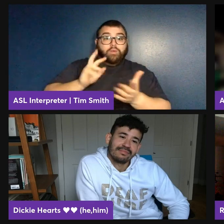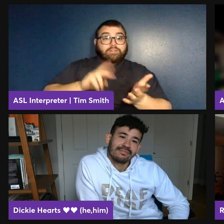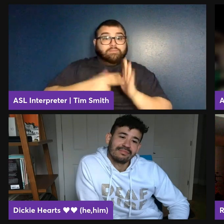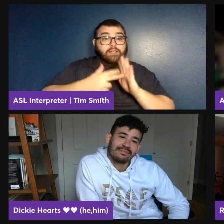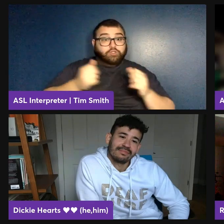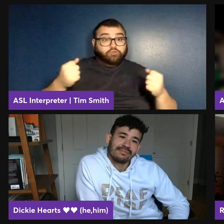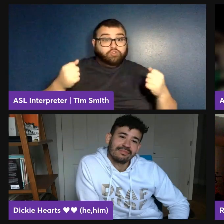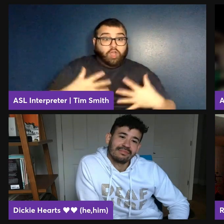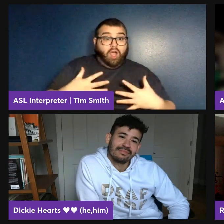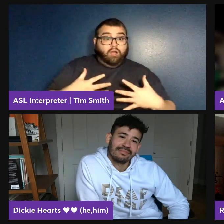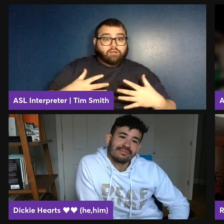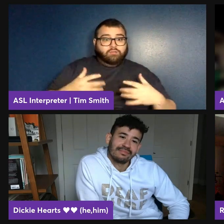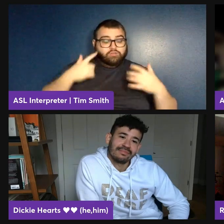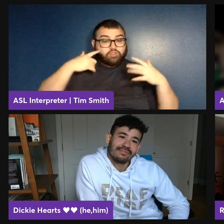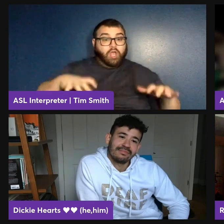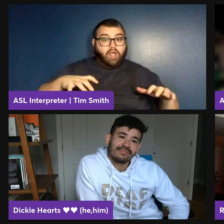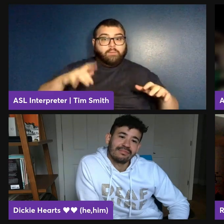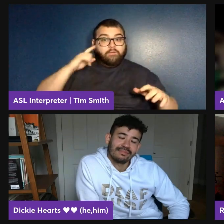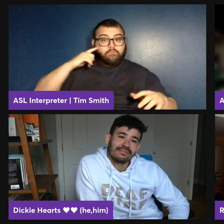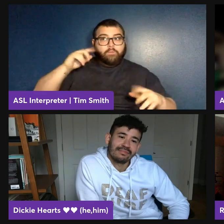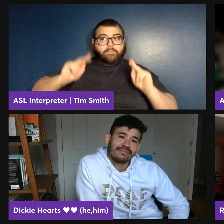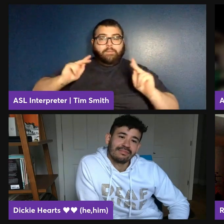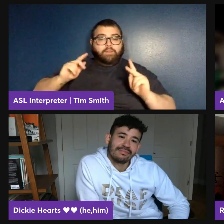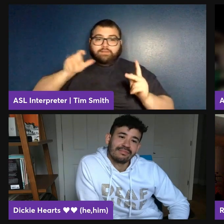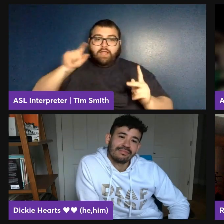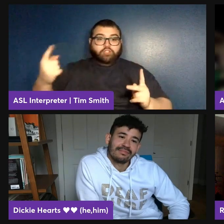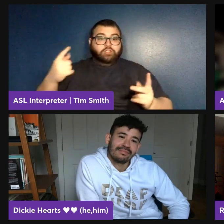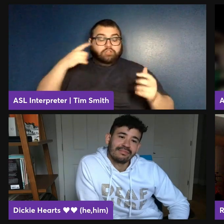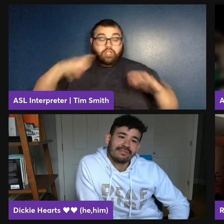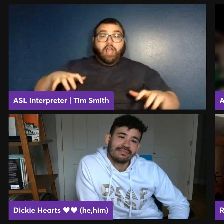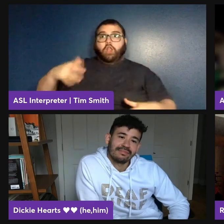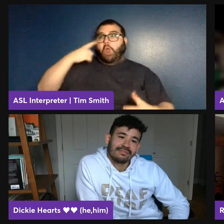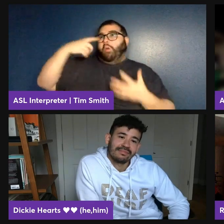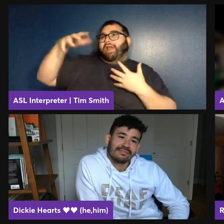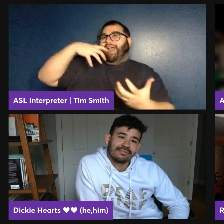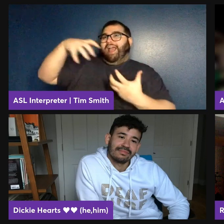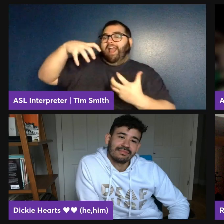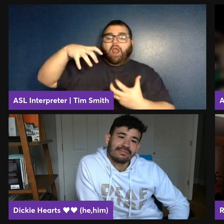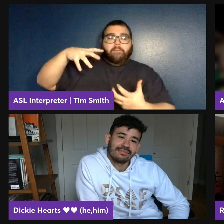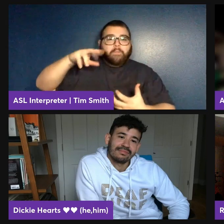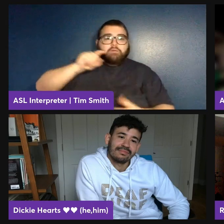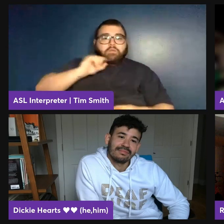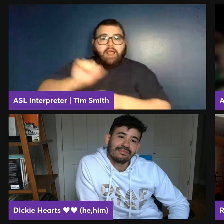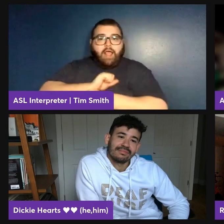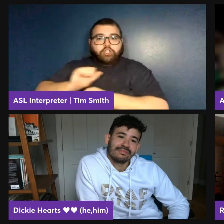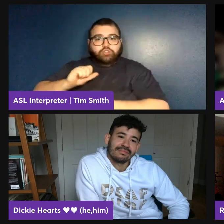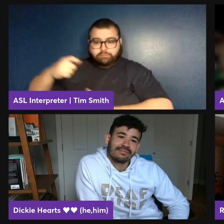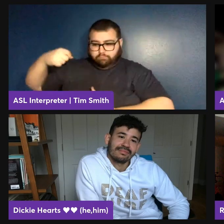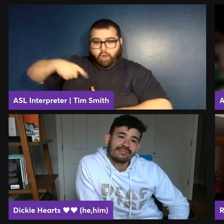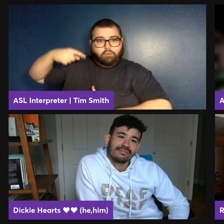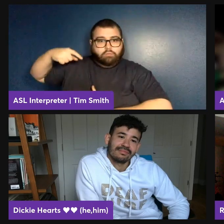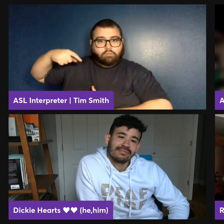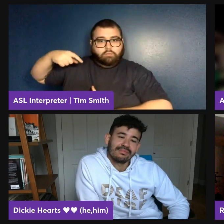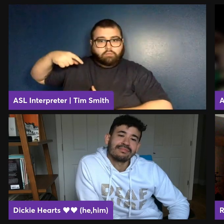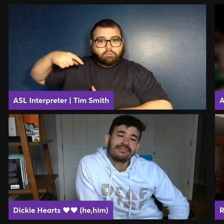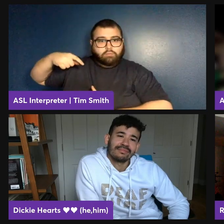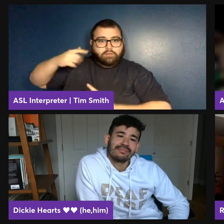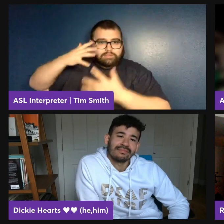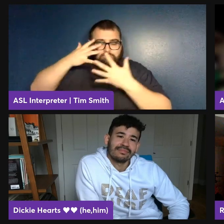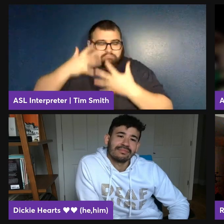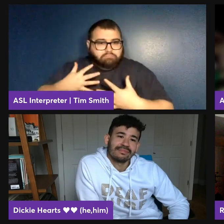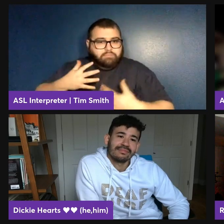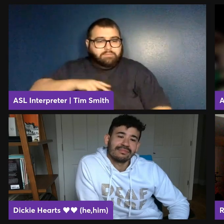for some of us, that shock isn't just, oh, haha, wasn't that a fun theater trick? But actually, it is upsetting.